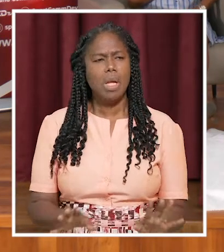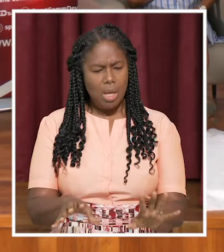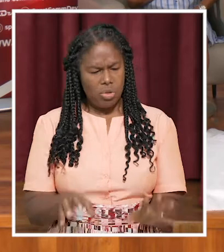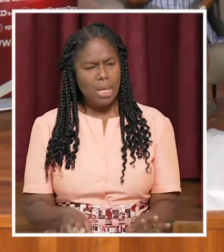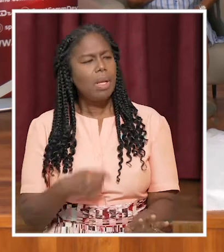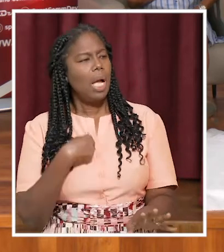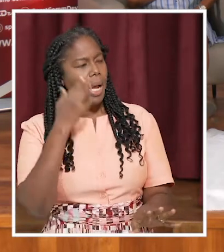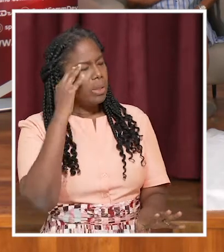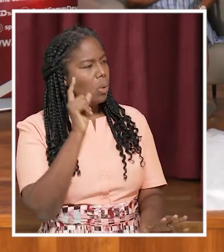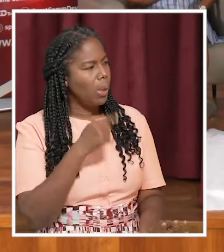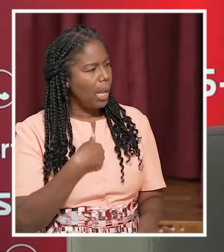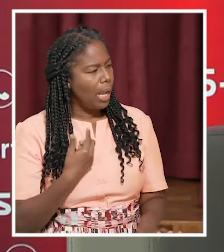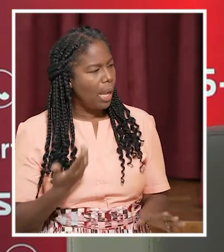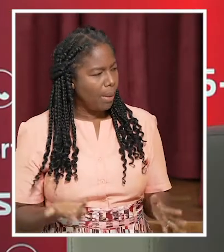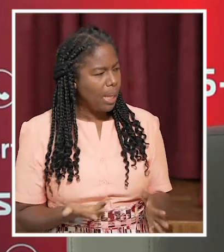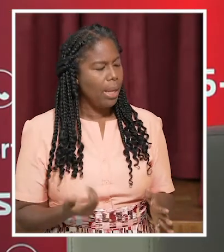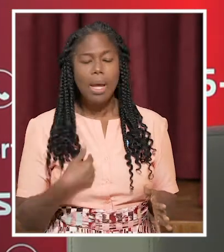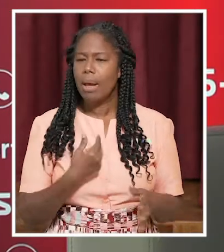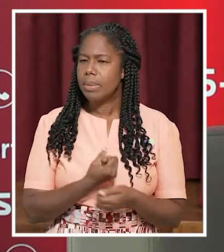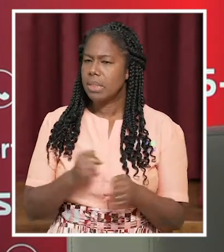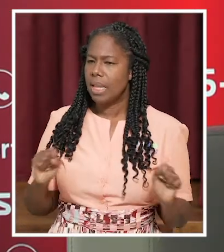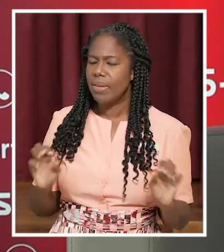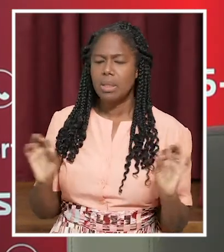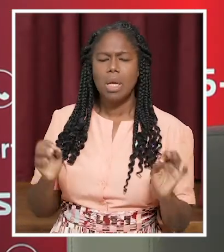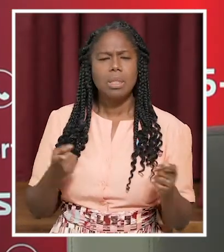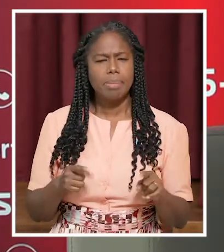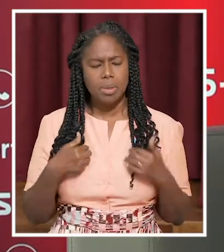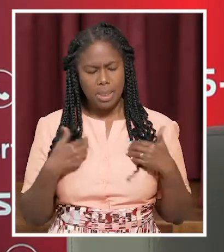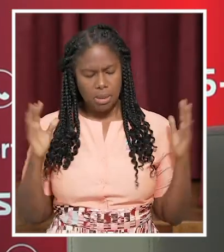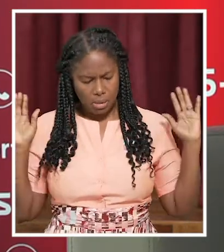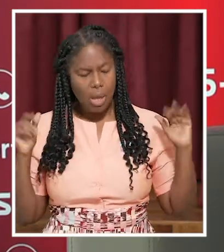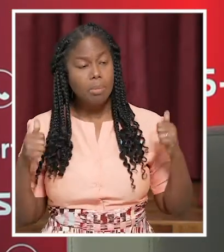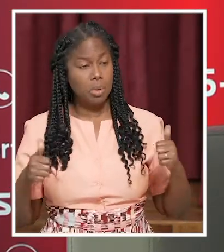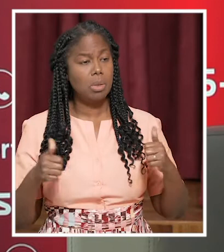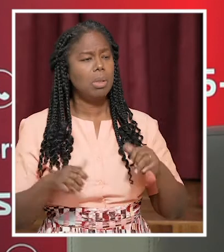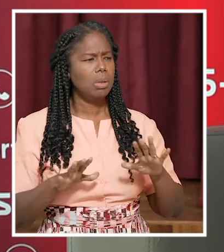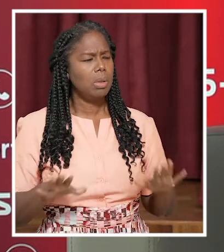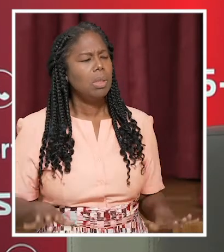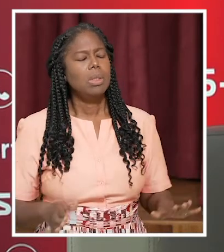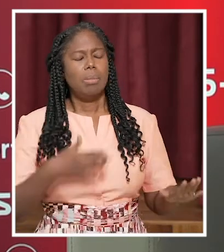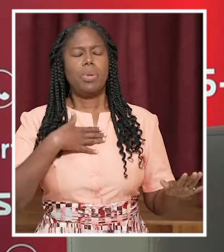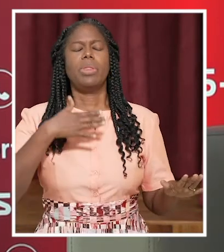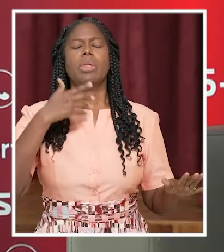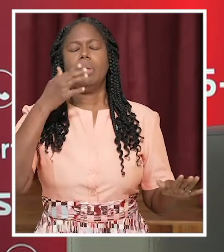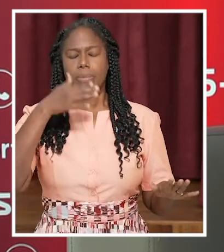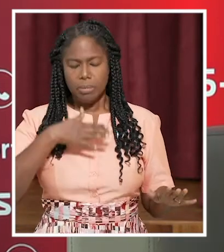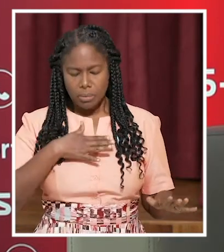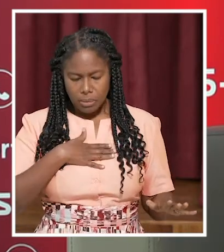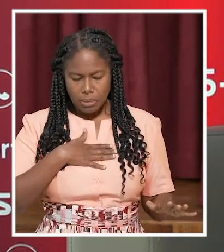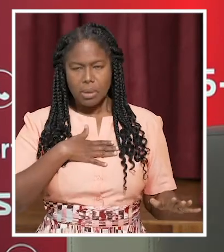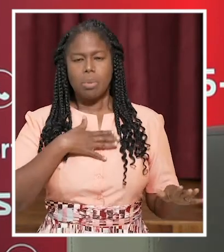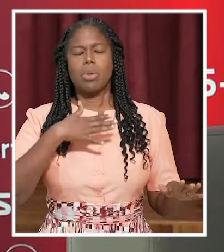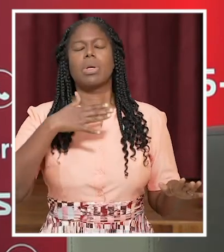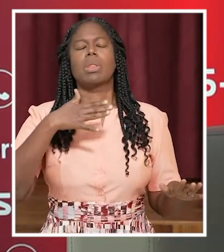yourself. I'm here, I'm safe. Nothing is happening to me, but this is so, I'm going to just take some deep breaths. You could do the 5, the